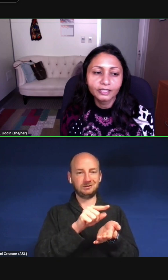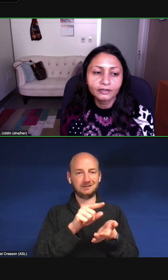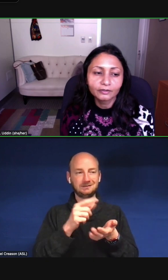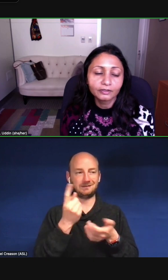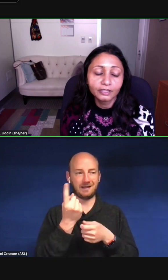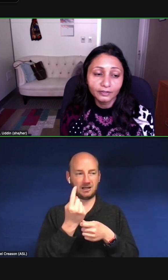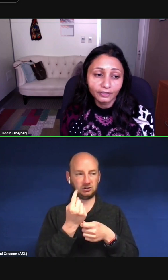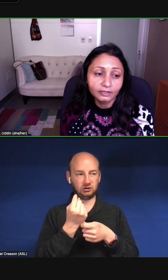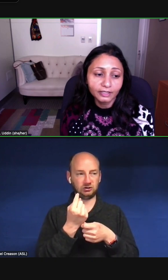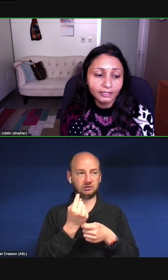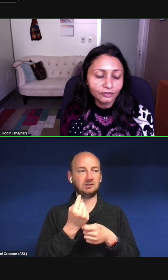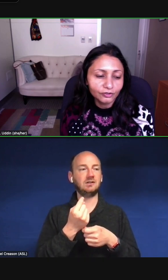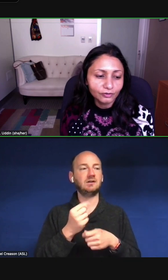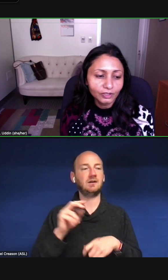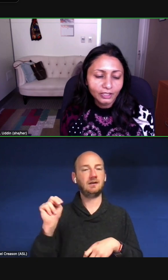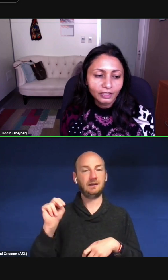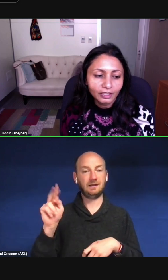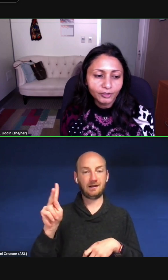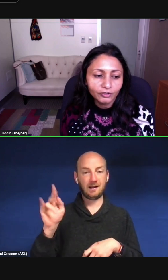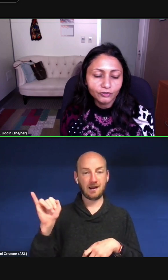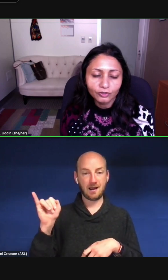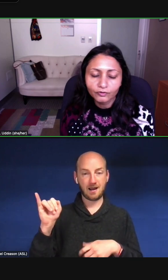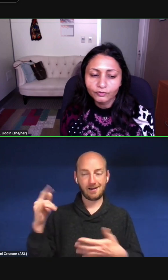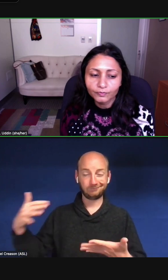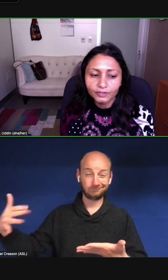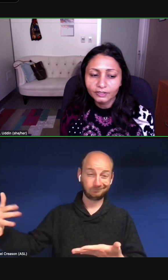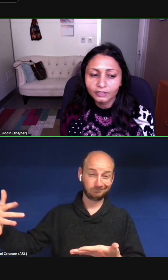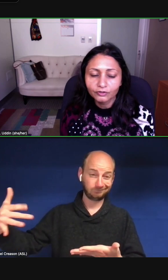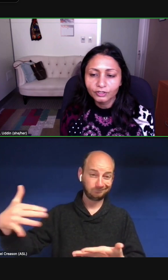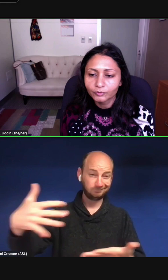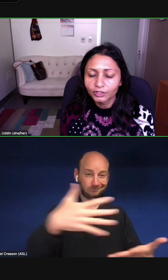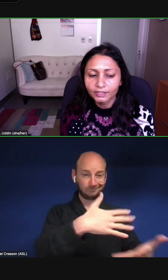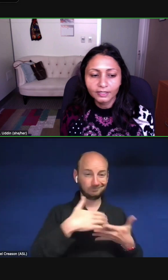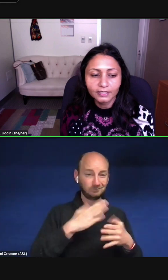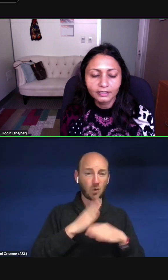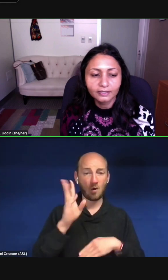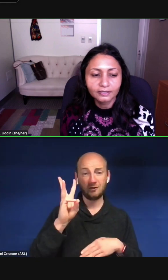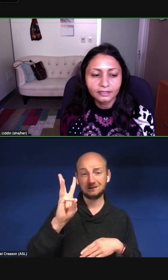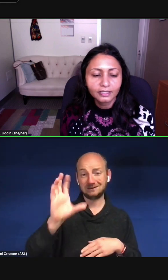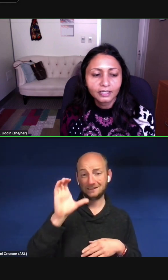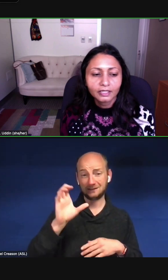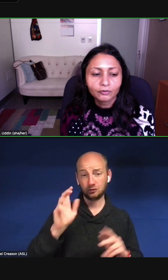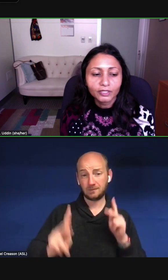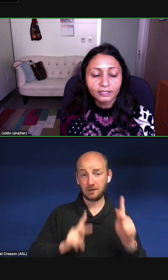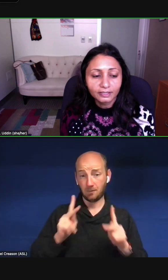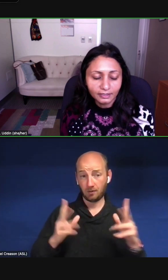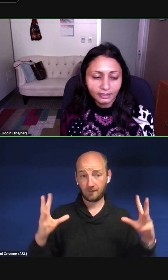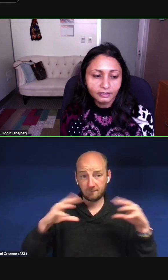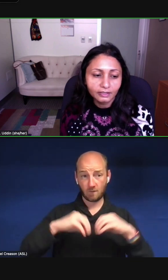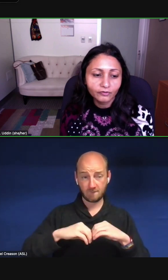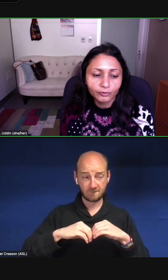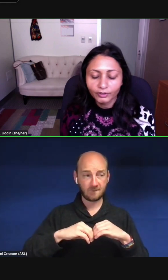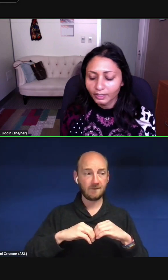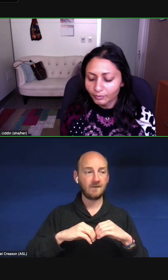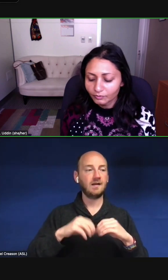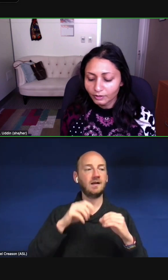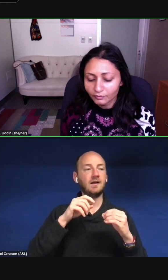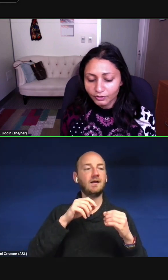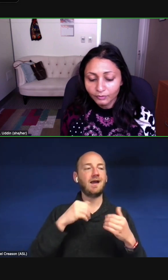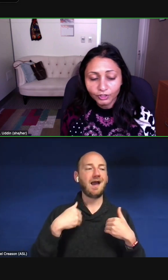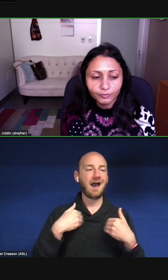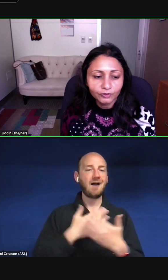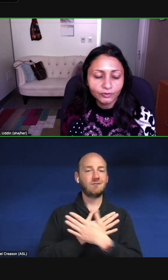collected by the Nathan Klein Institute. Here there's over 600 subjects in this analysis, resting state